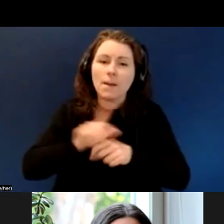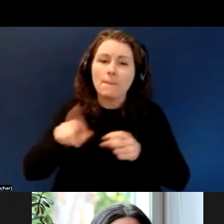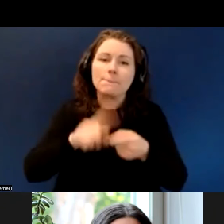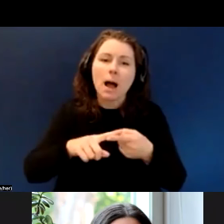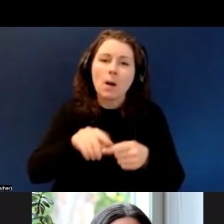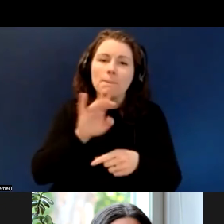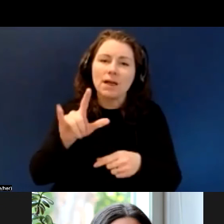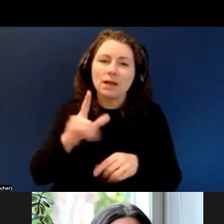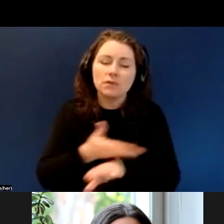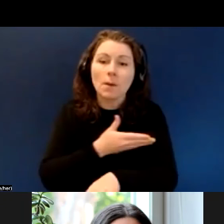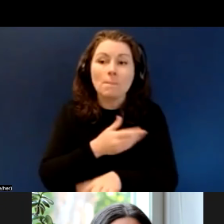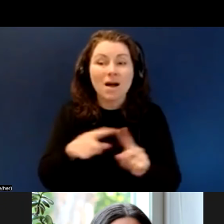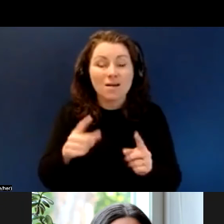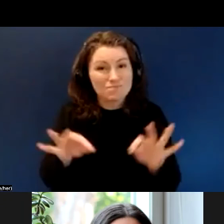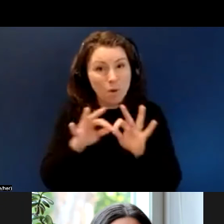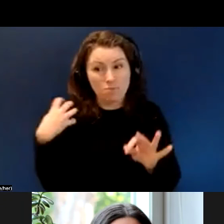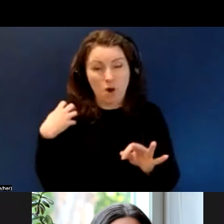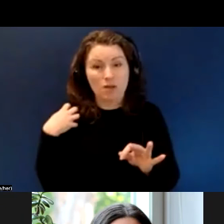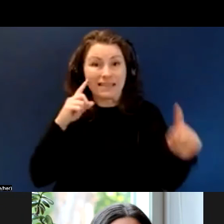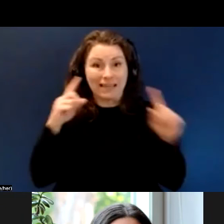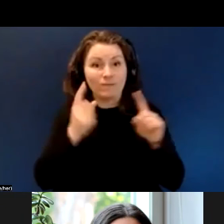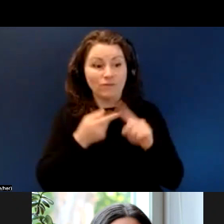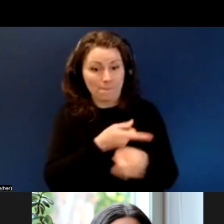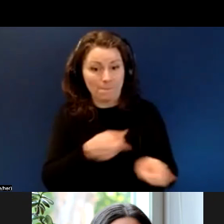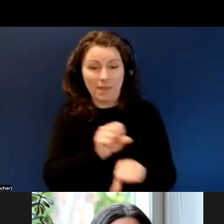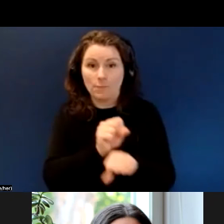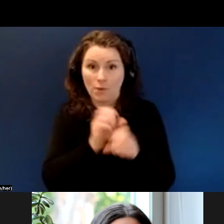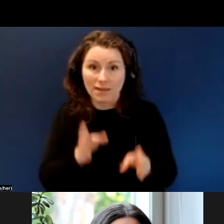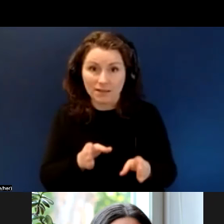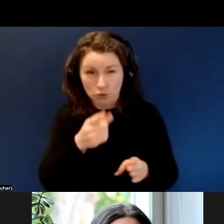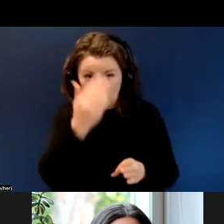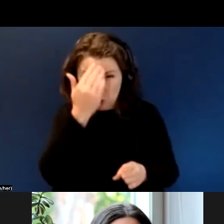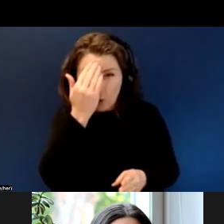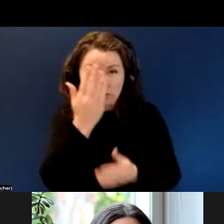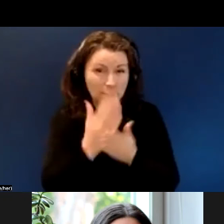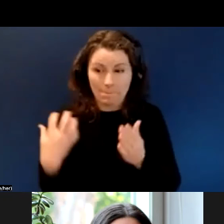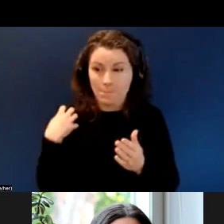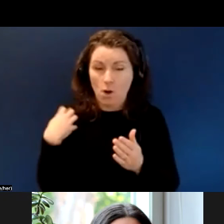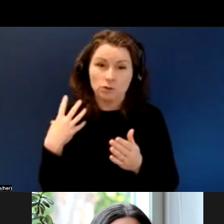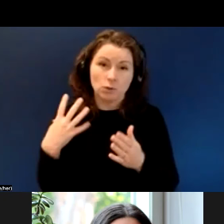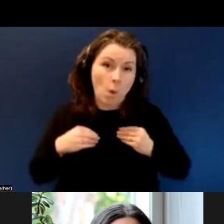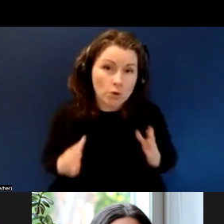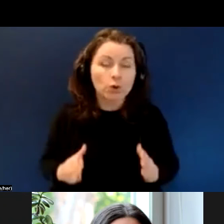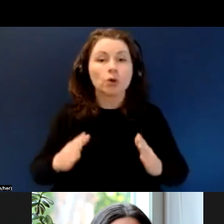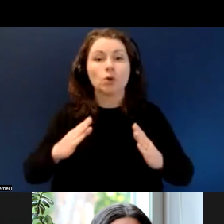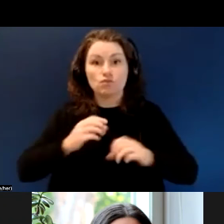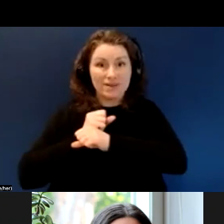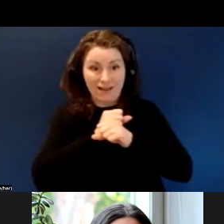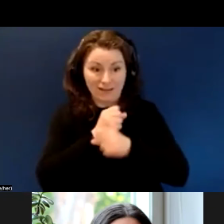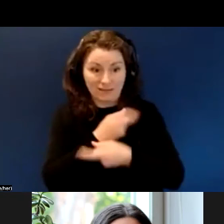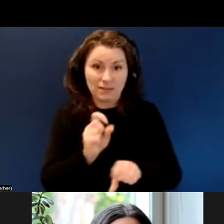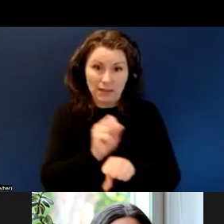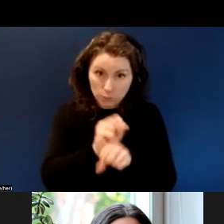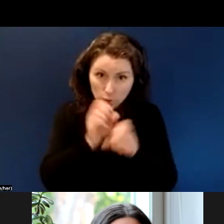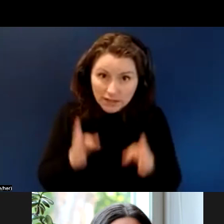hear from their employees. I mean, if you have an employer, if you know of an employer who is doing good work to protect employees